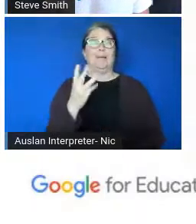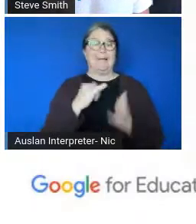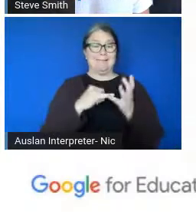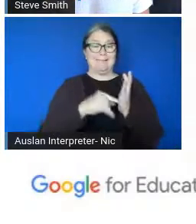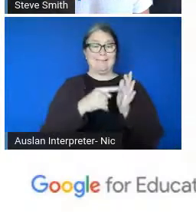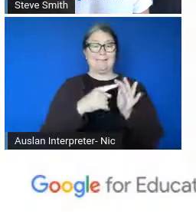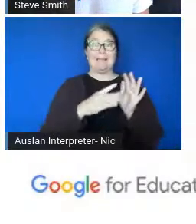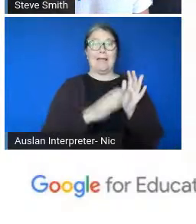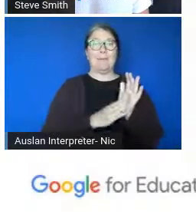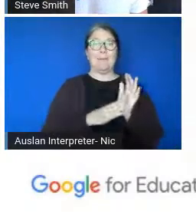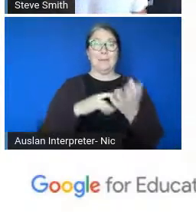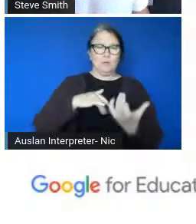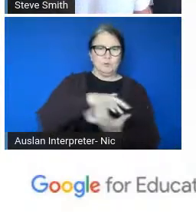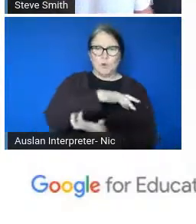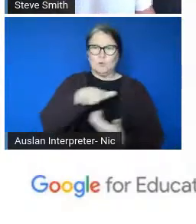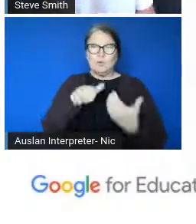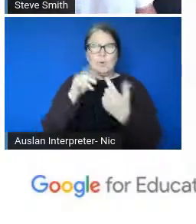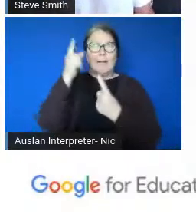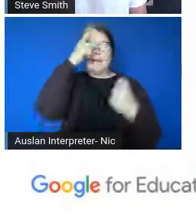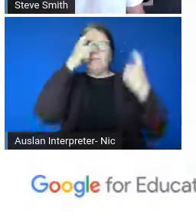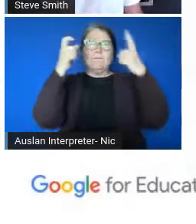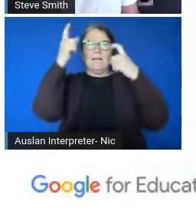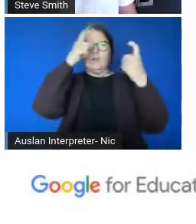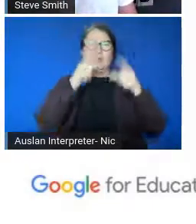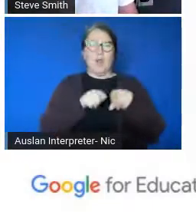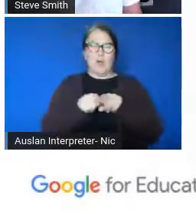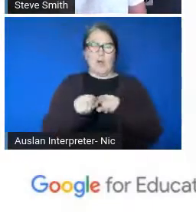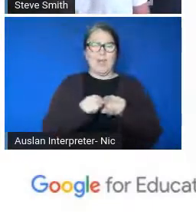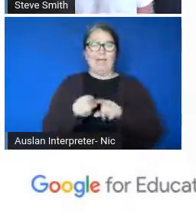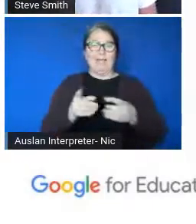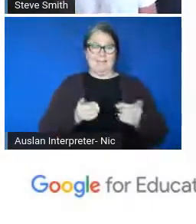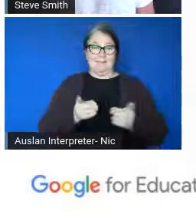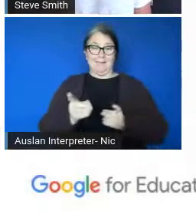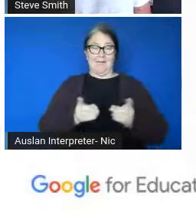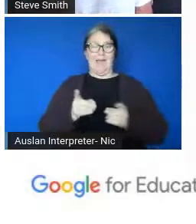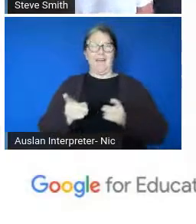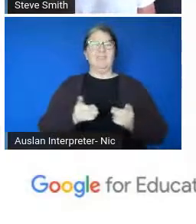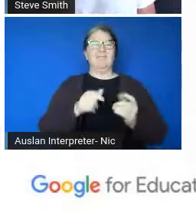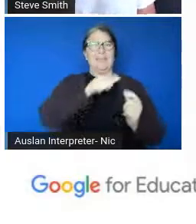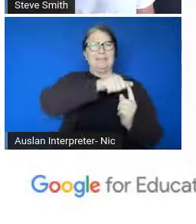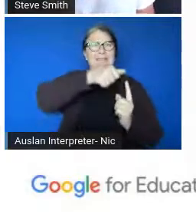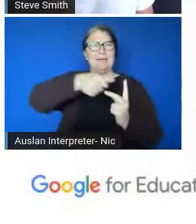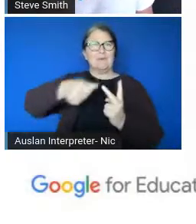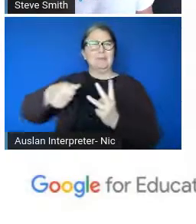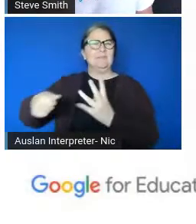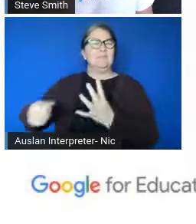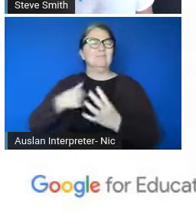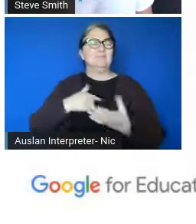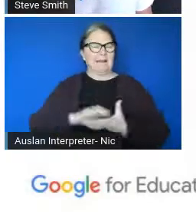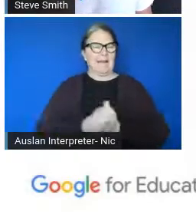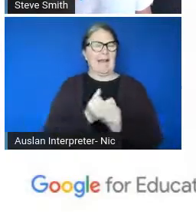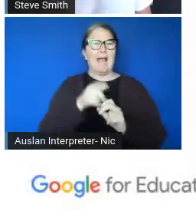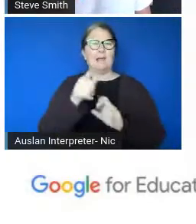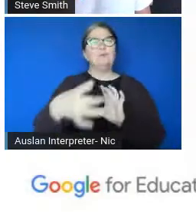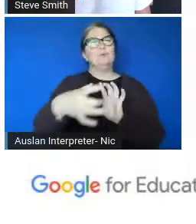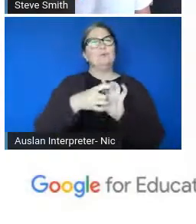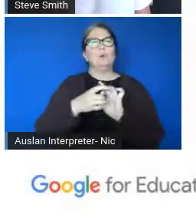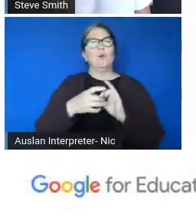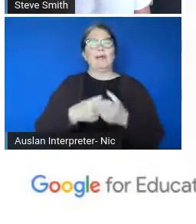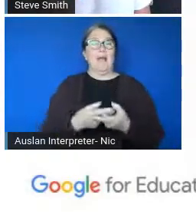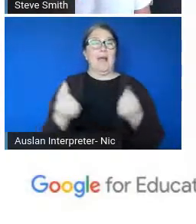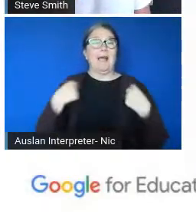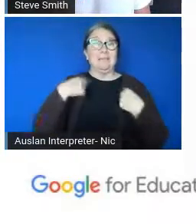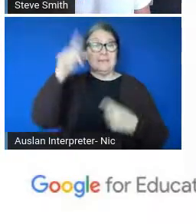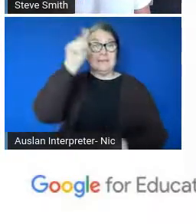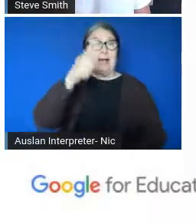learning and design series, and we're really grateful that you have chosen to join us again and learn with us this afternoon. We know how precious your